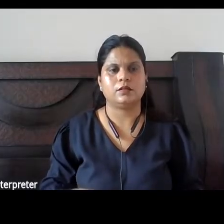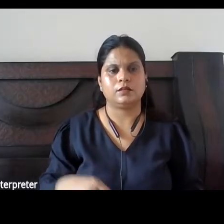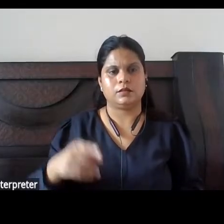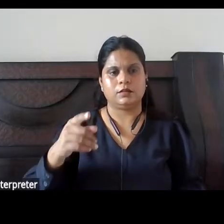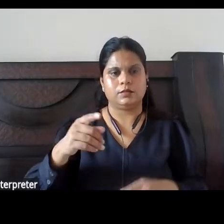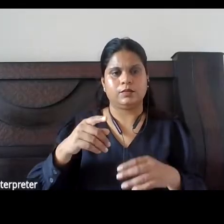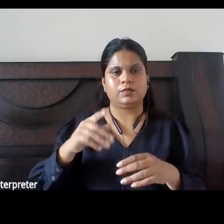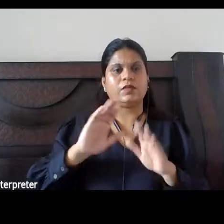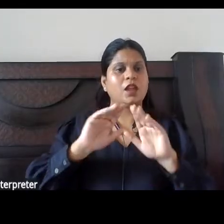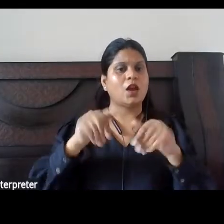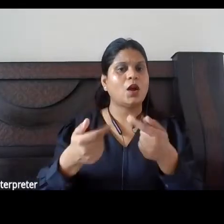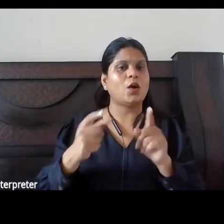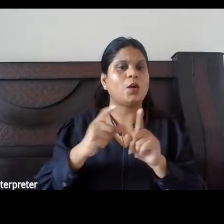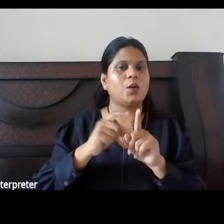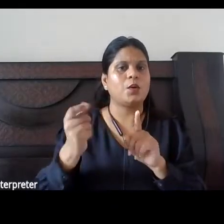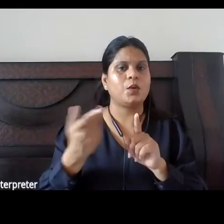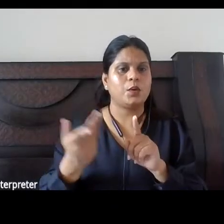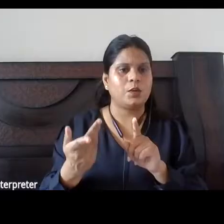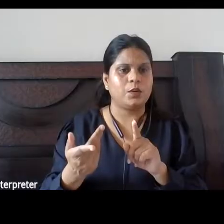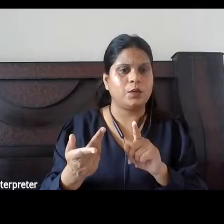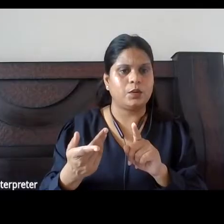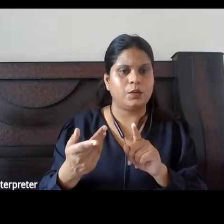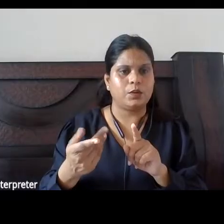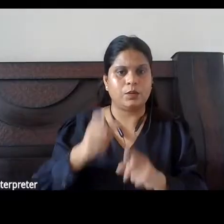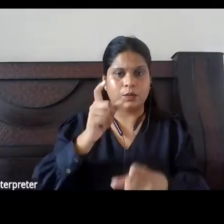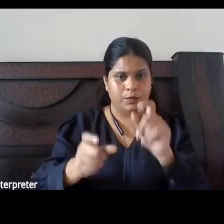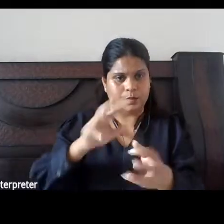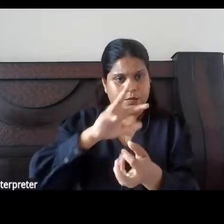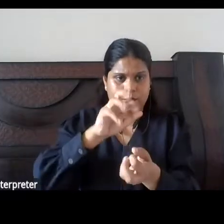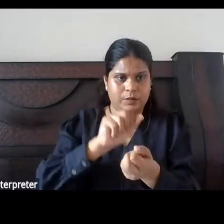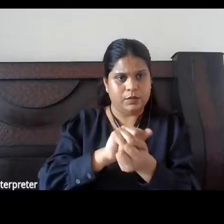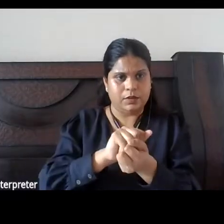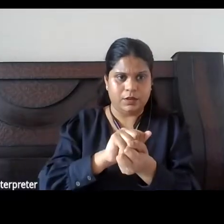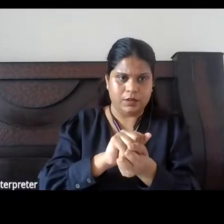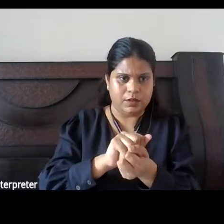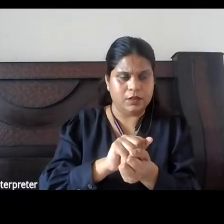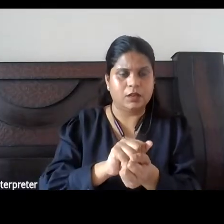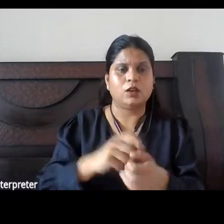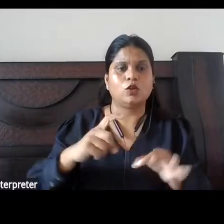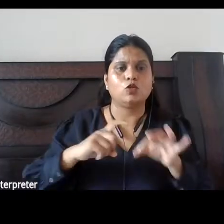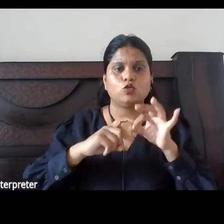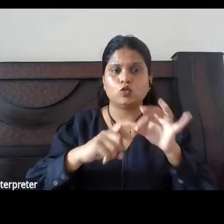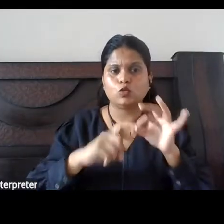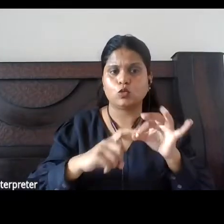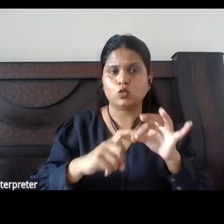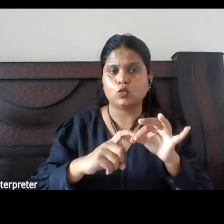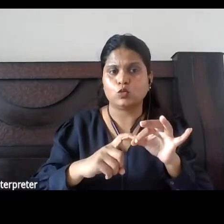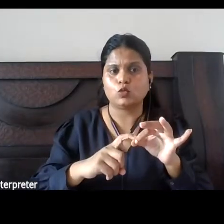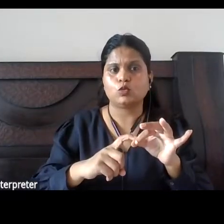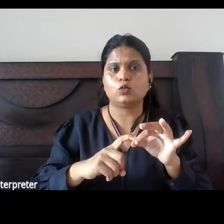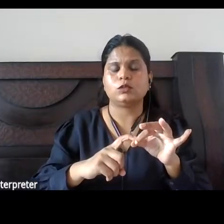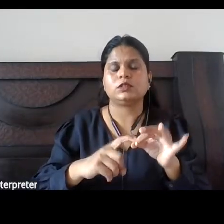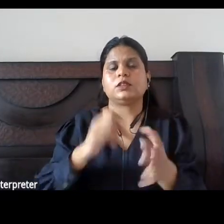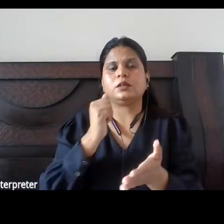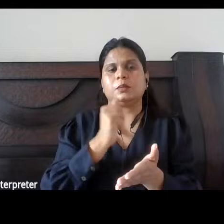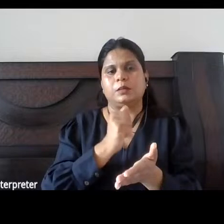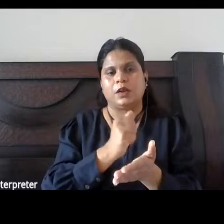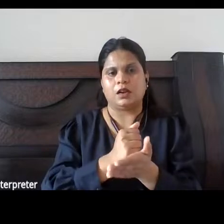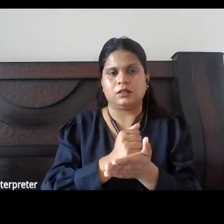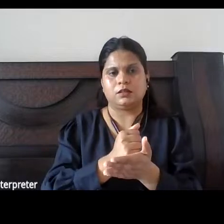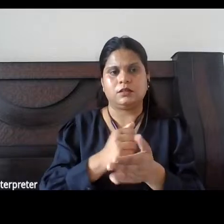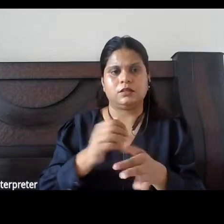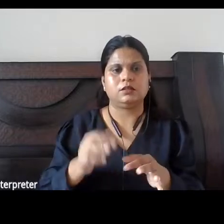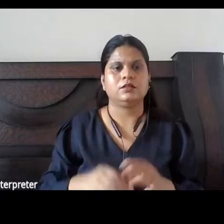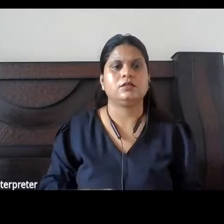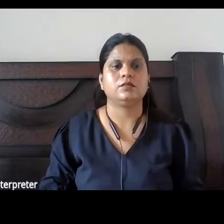do we do it? The census form itself must be reframed, and the question should be absolutely non-judgmental and focused on